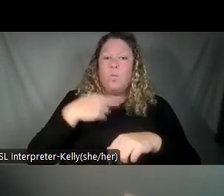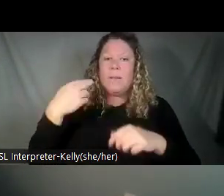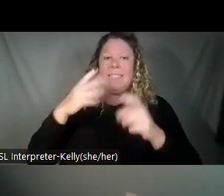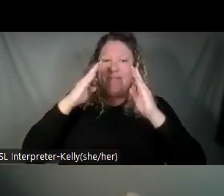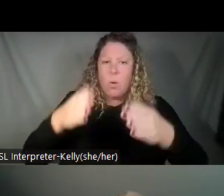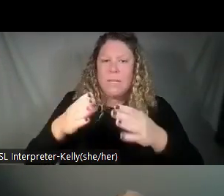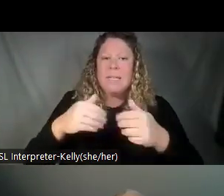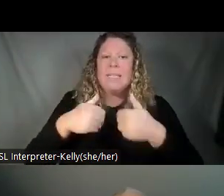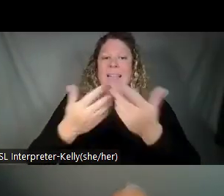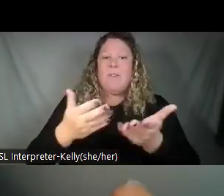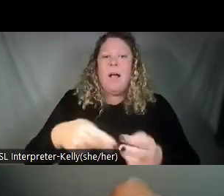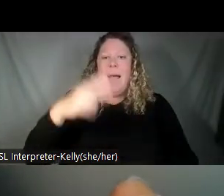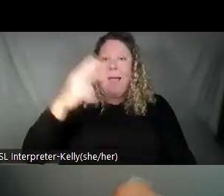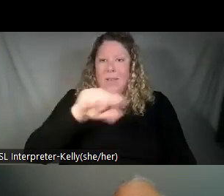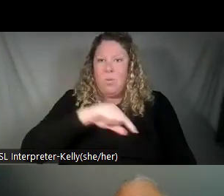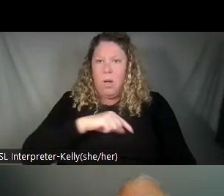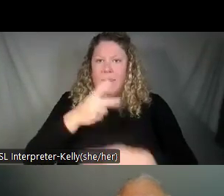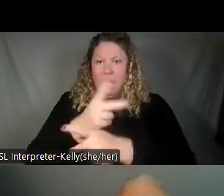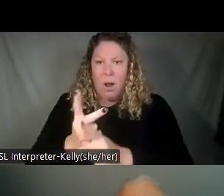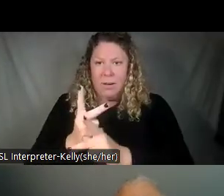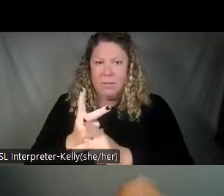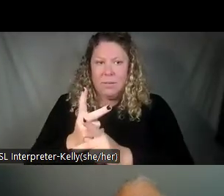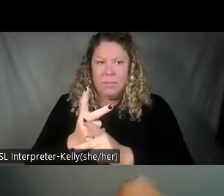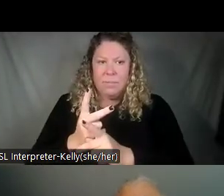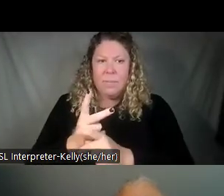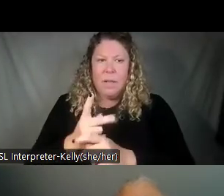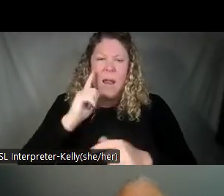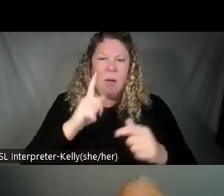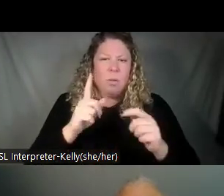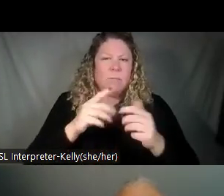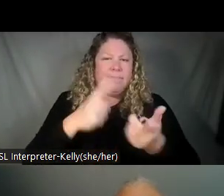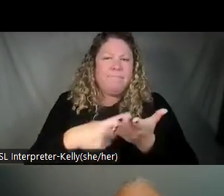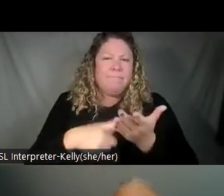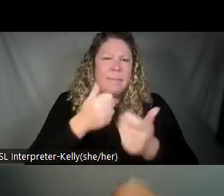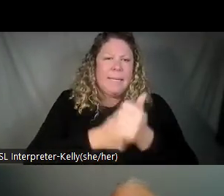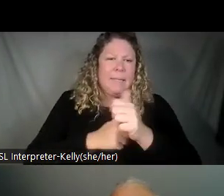through the list on the left through each one of our methodologies.